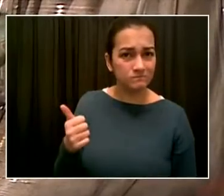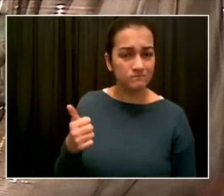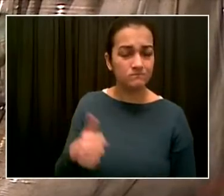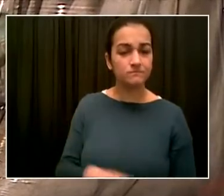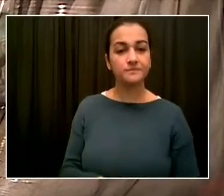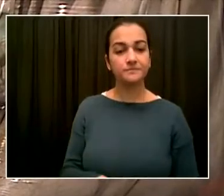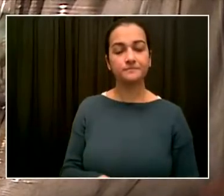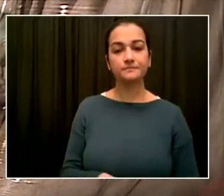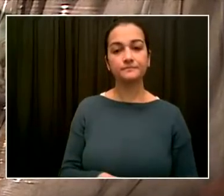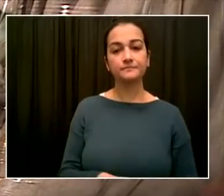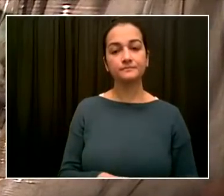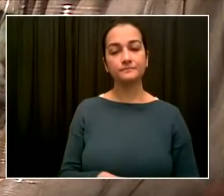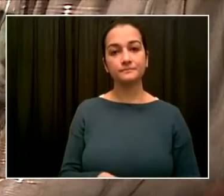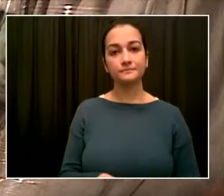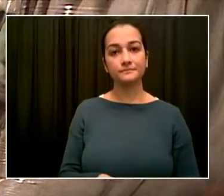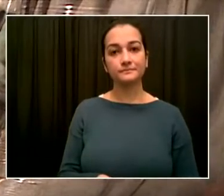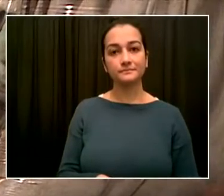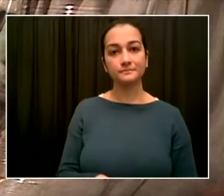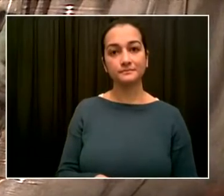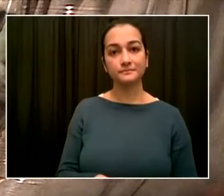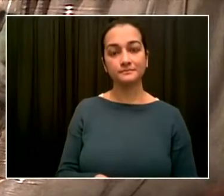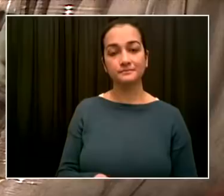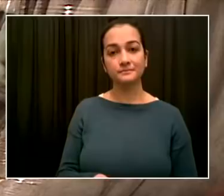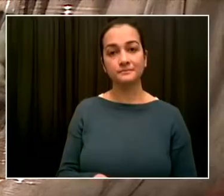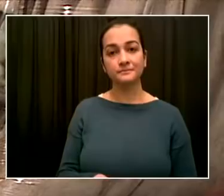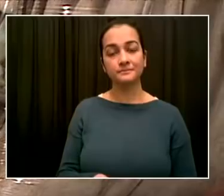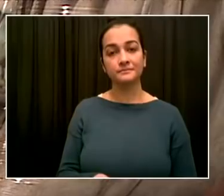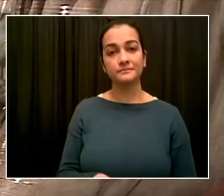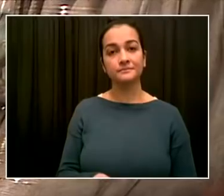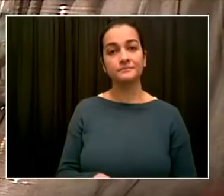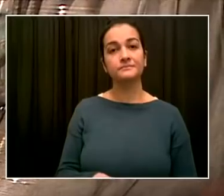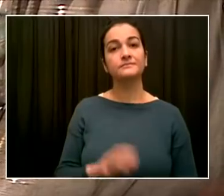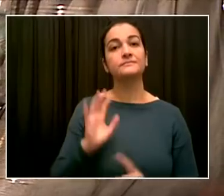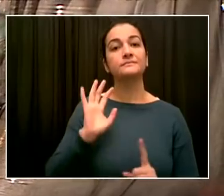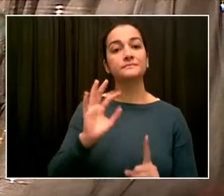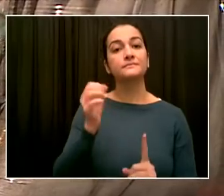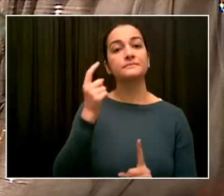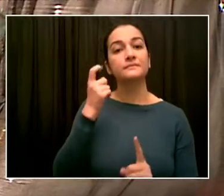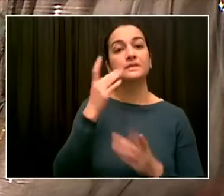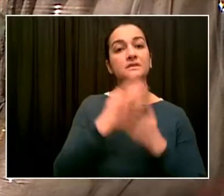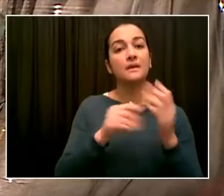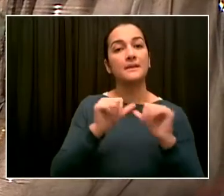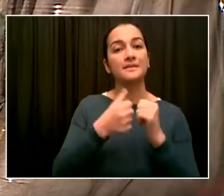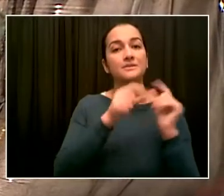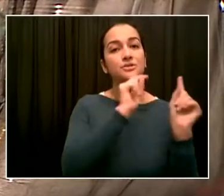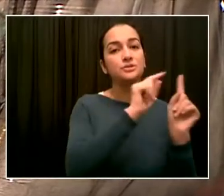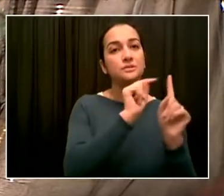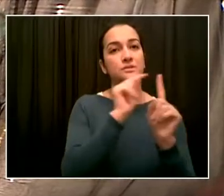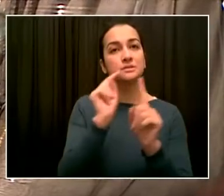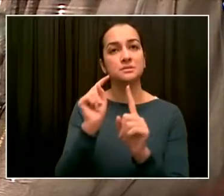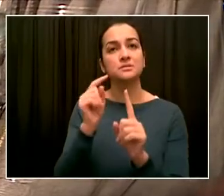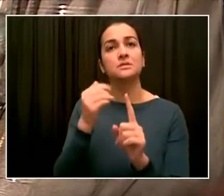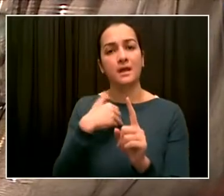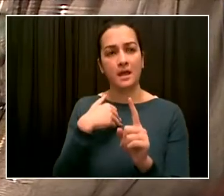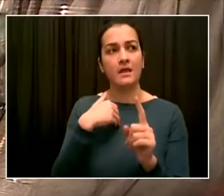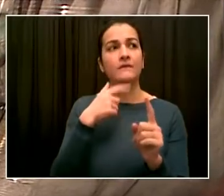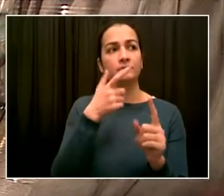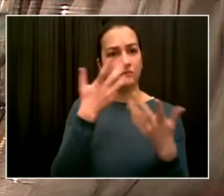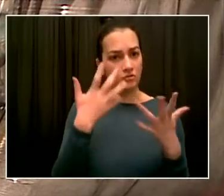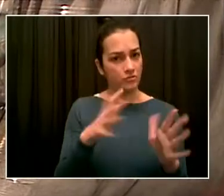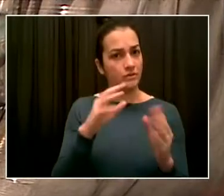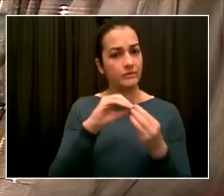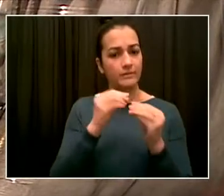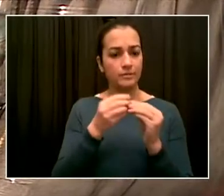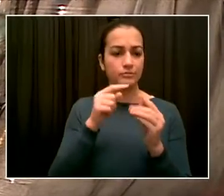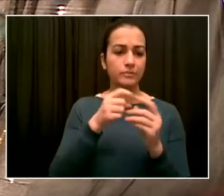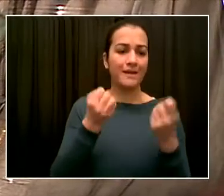happened previously with the numbers with the other agencies where we did get through the backlog of folks with accommodations. But my impression at this moment,